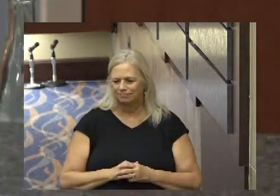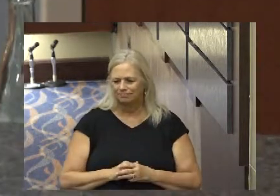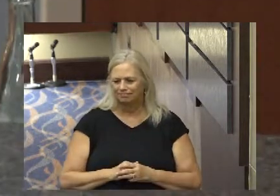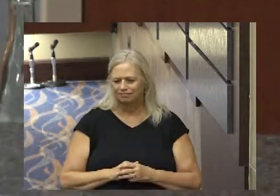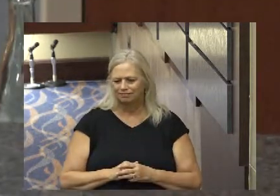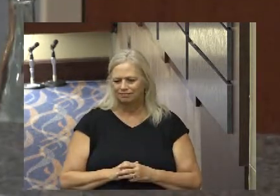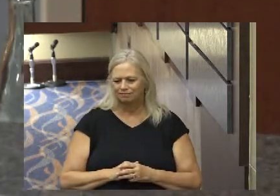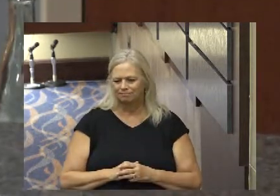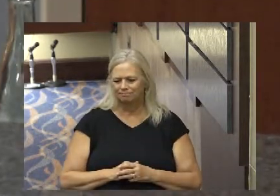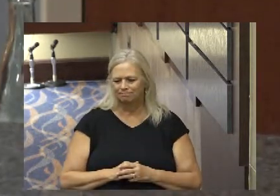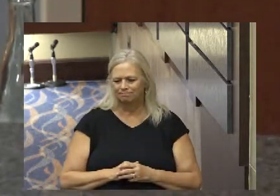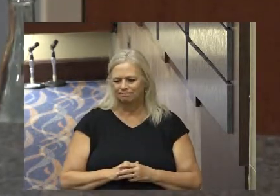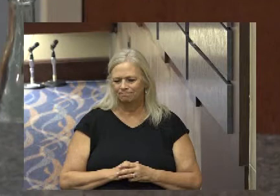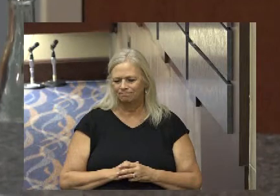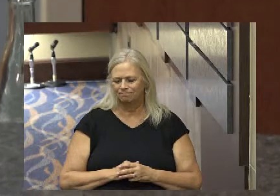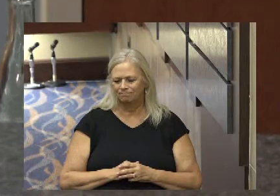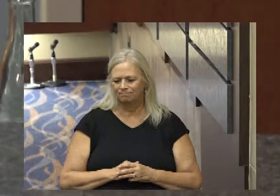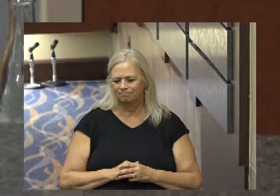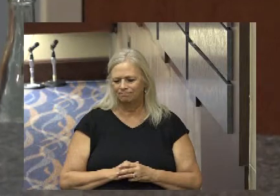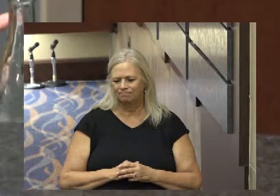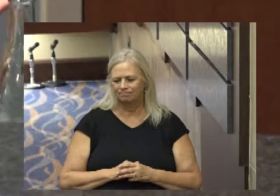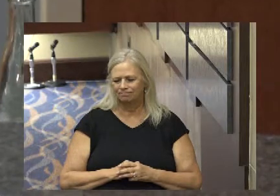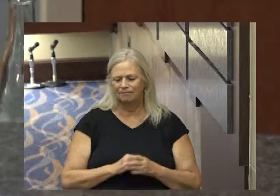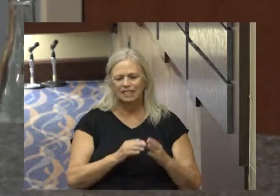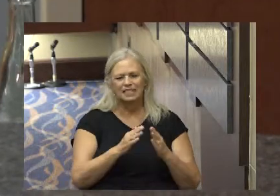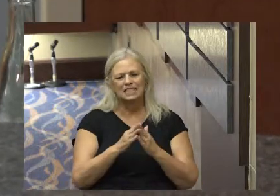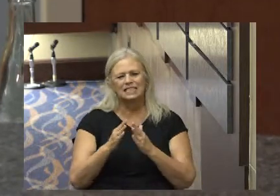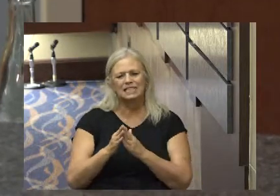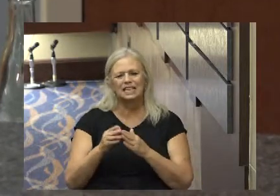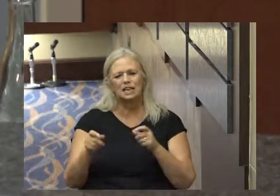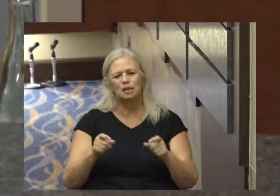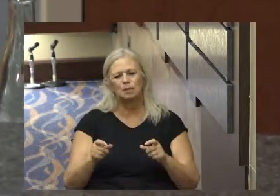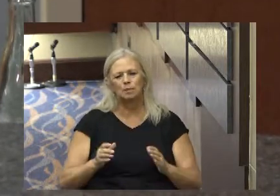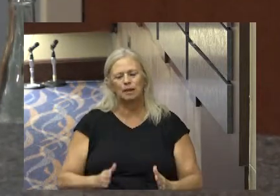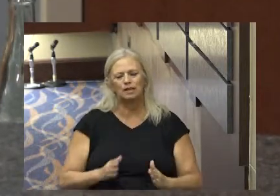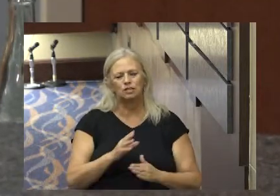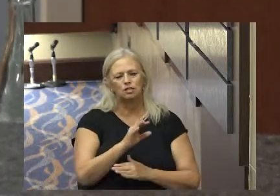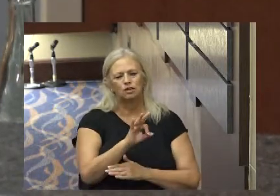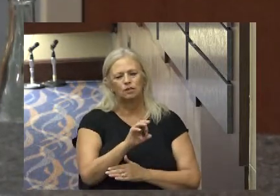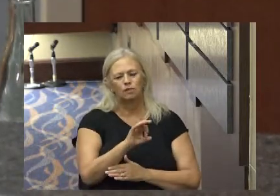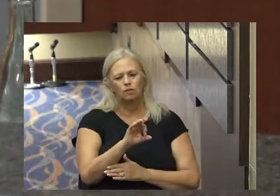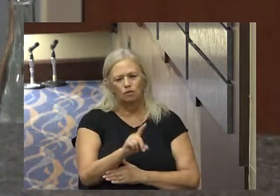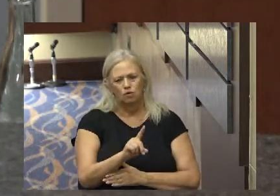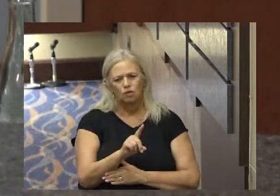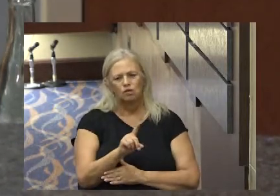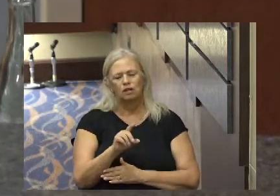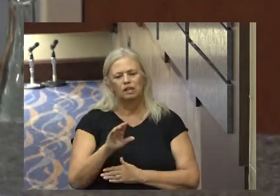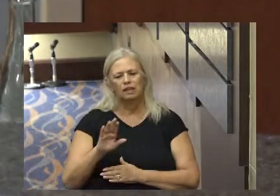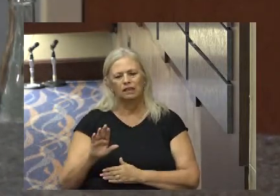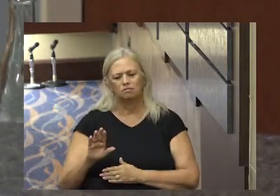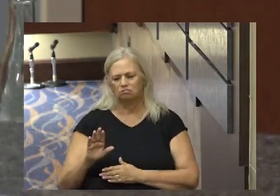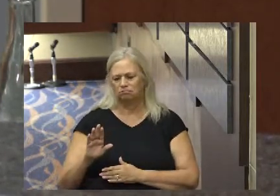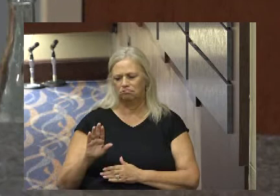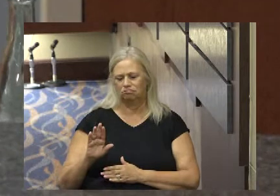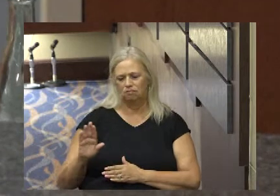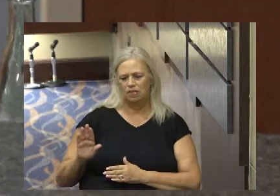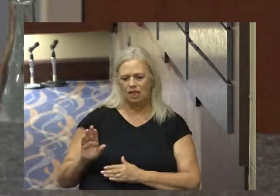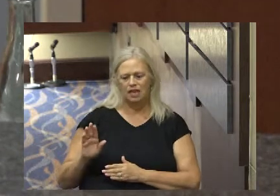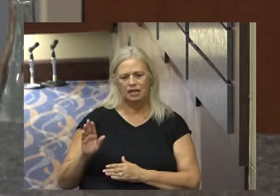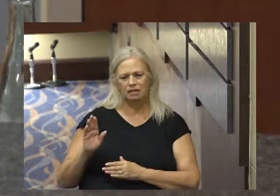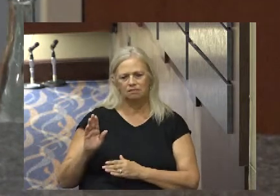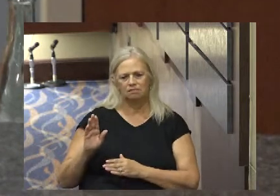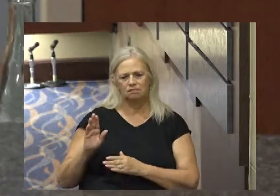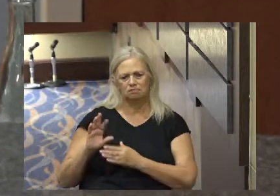uh, City Manager Ford, Councilmember Rodriguez mentioned vision, and we all know where there's no vision, the people